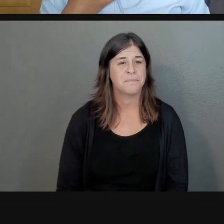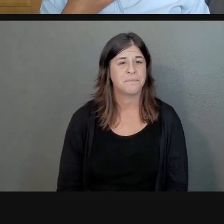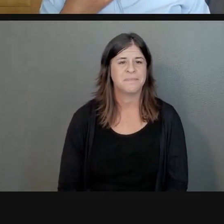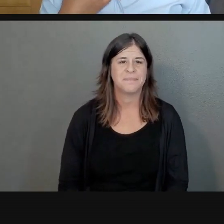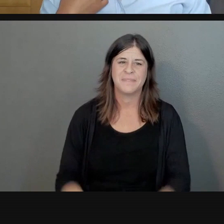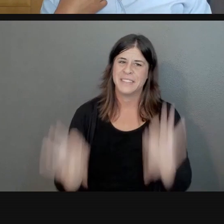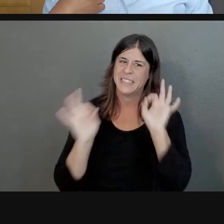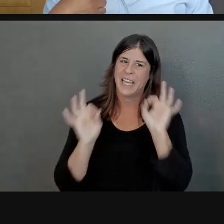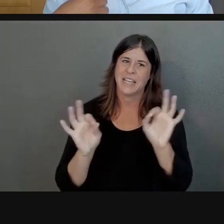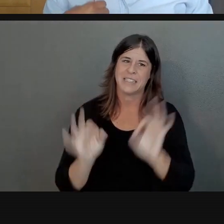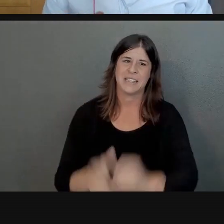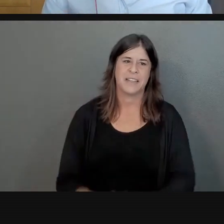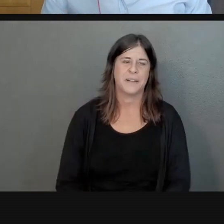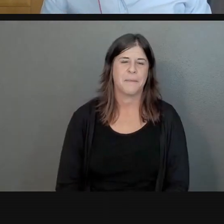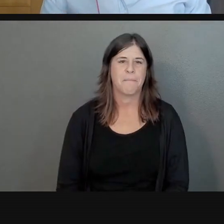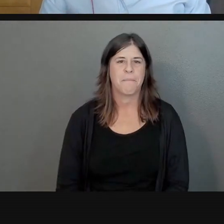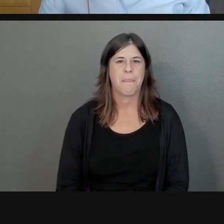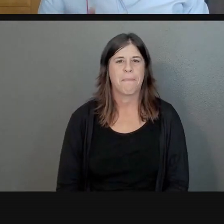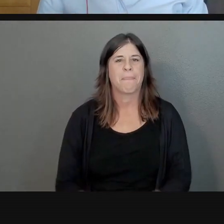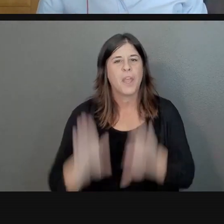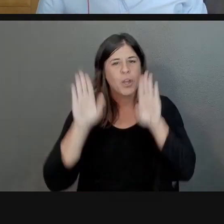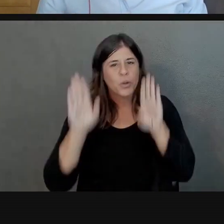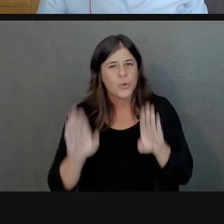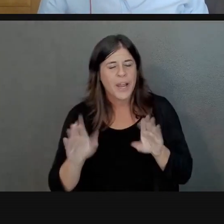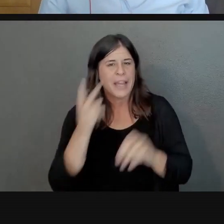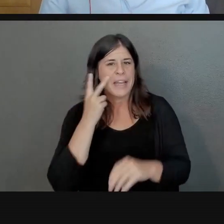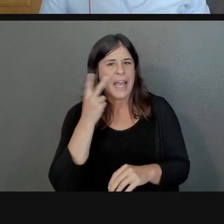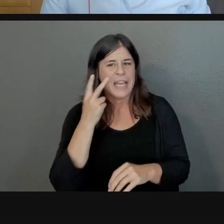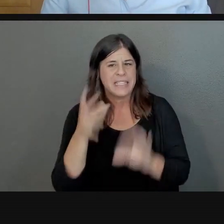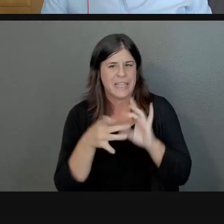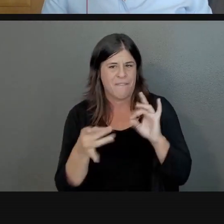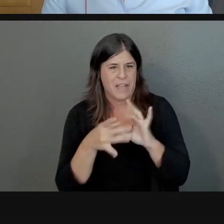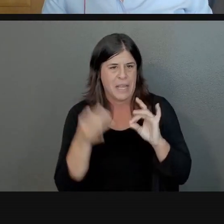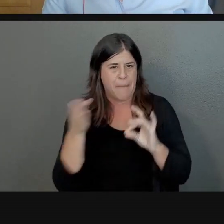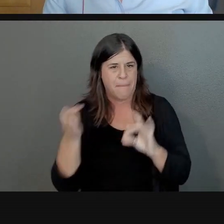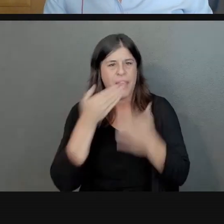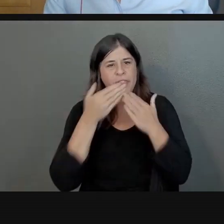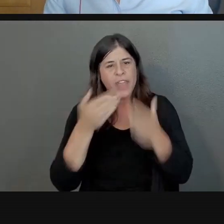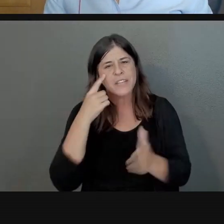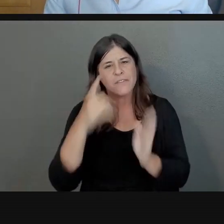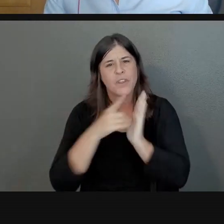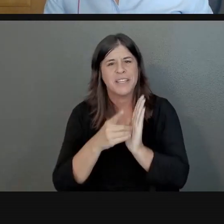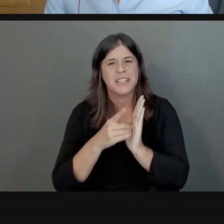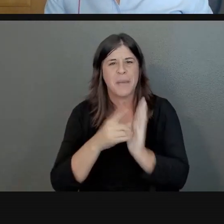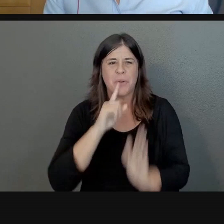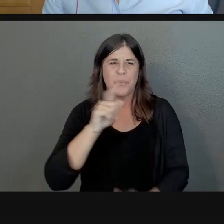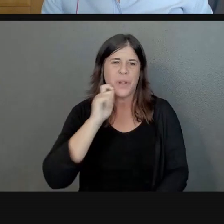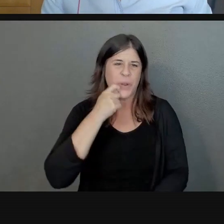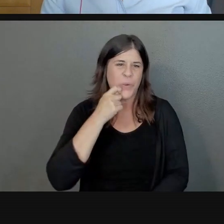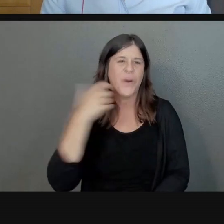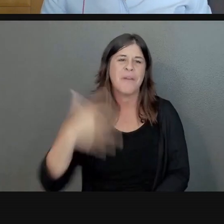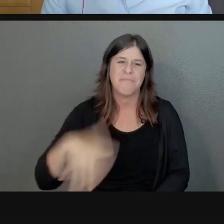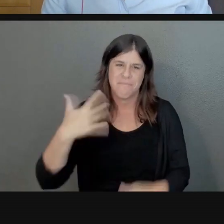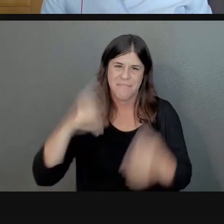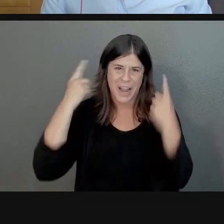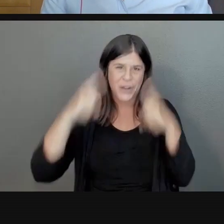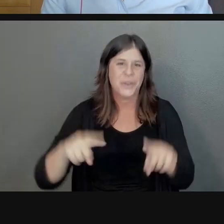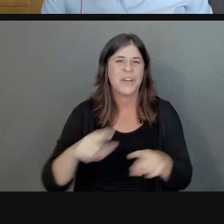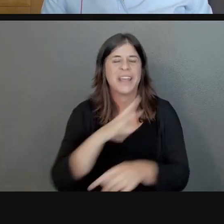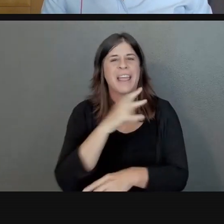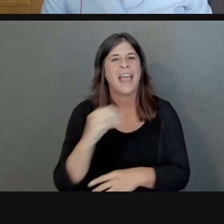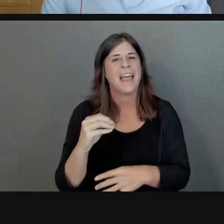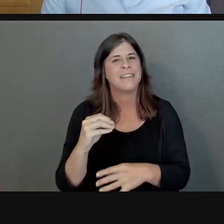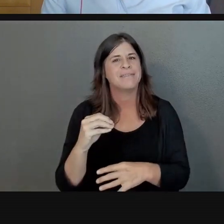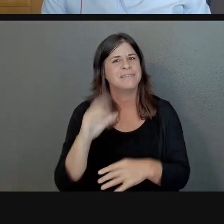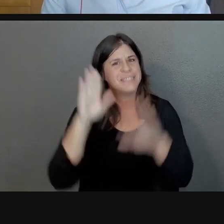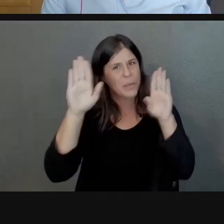Excellent. Great. I see there's a comment there. Thanks for the demo. That was really cool, and I agree. And that